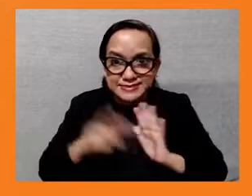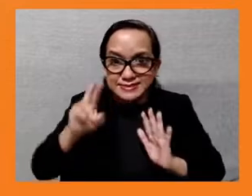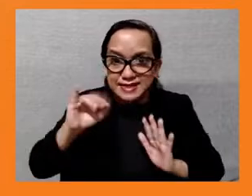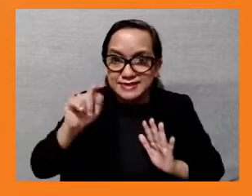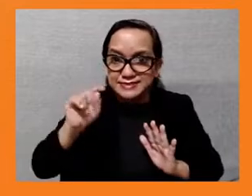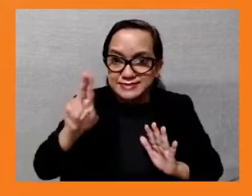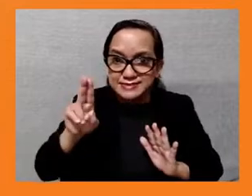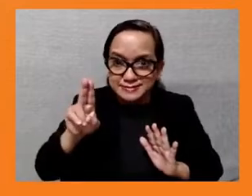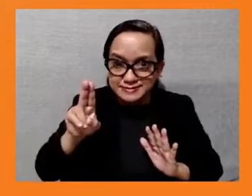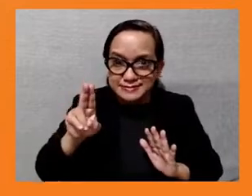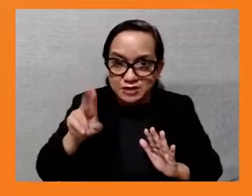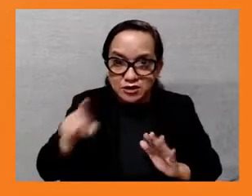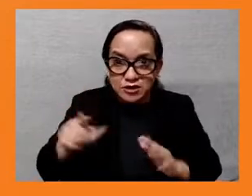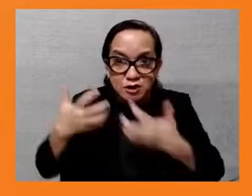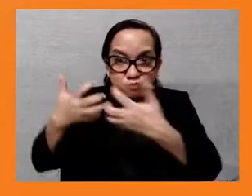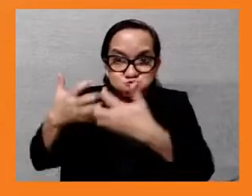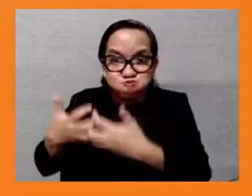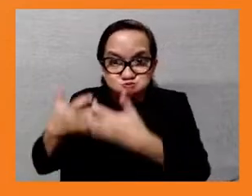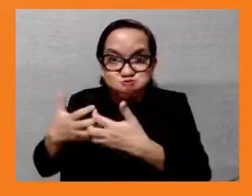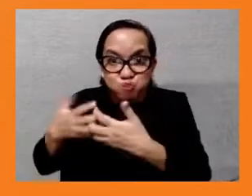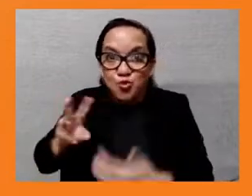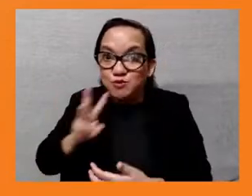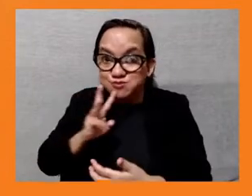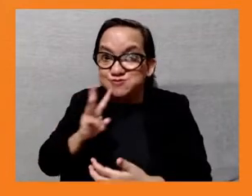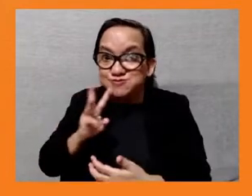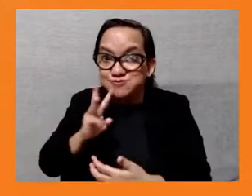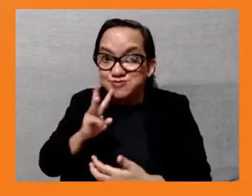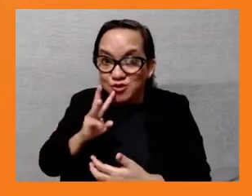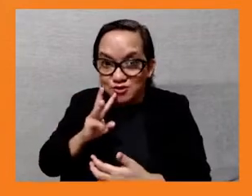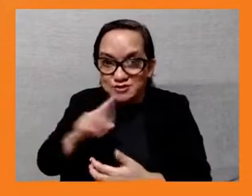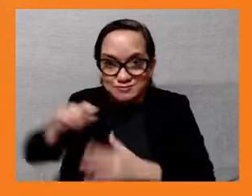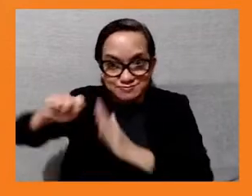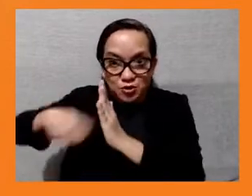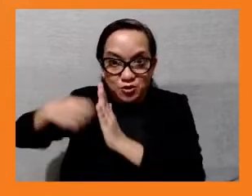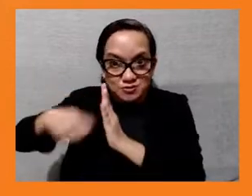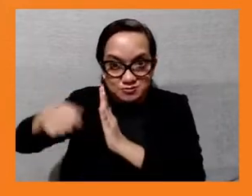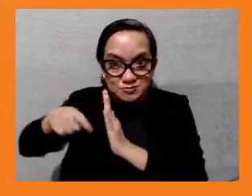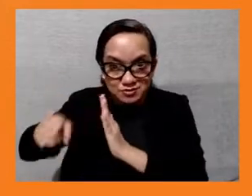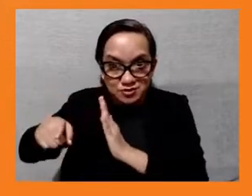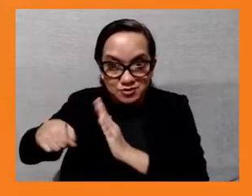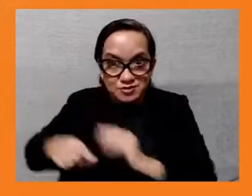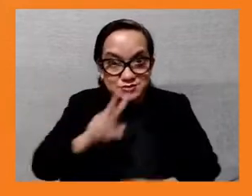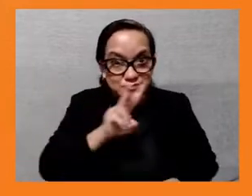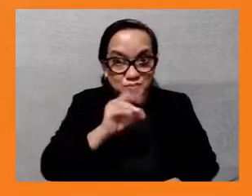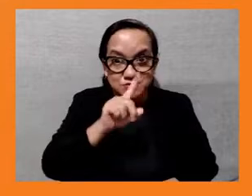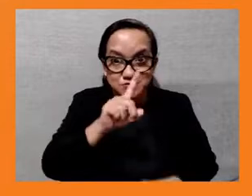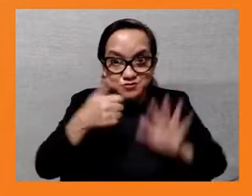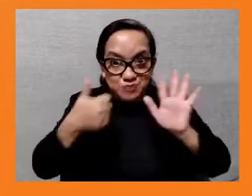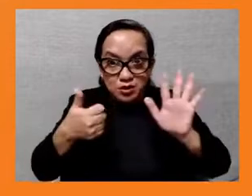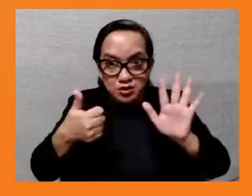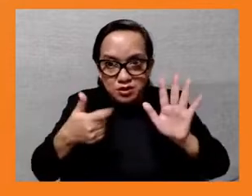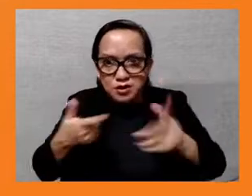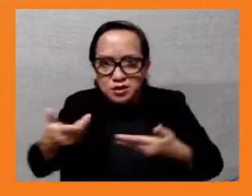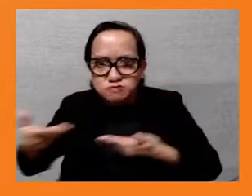project and the fisher folk there. I understand that, you know, in that project, there were